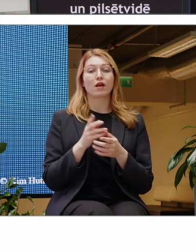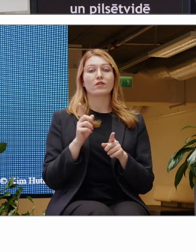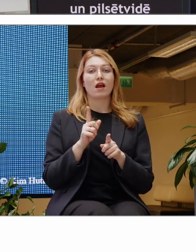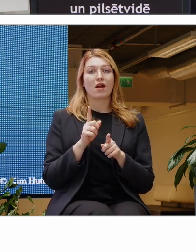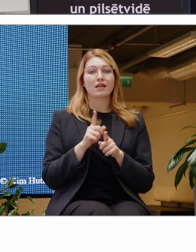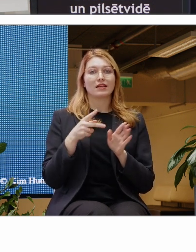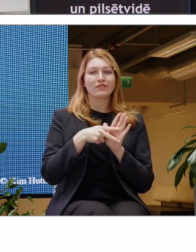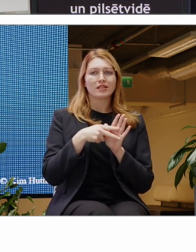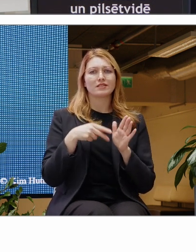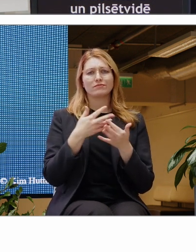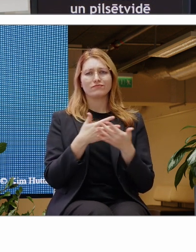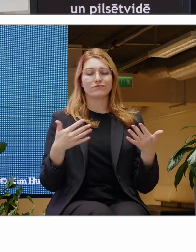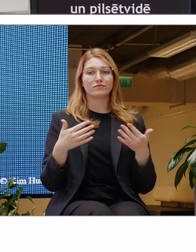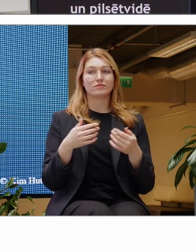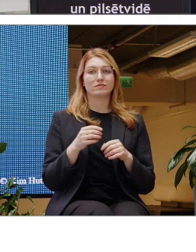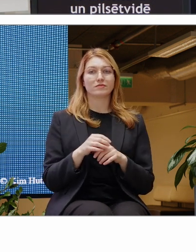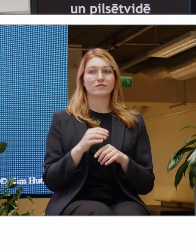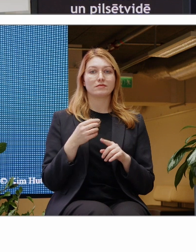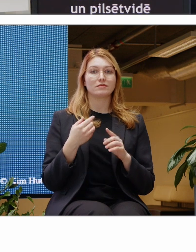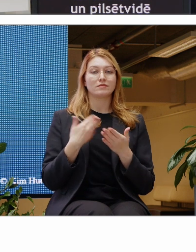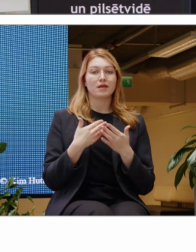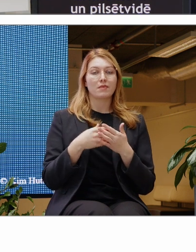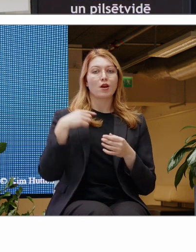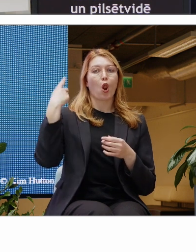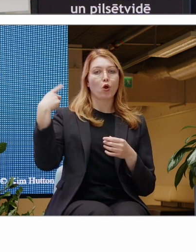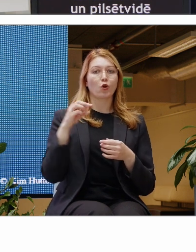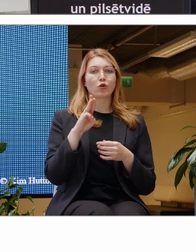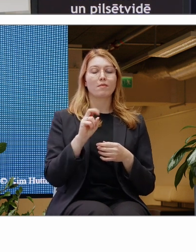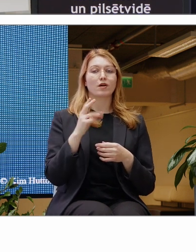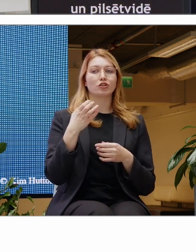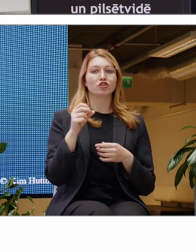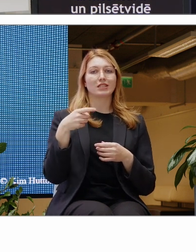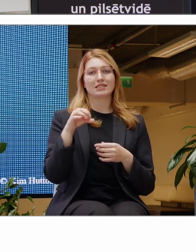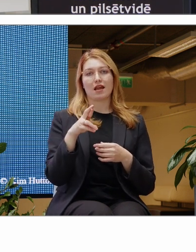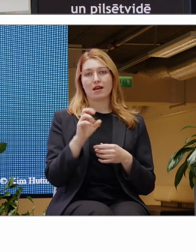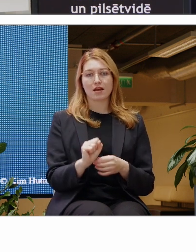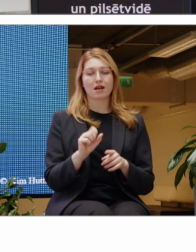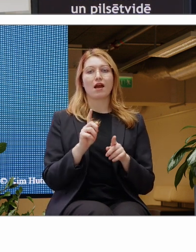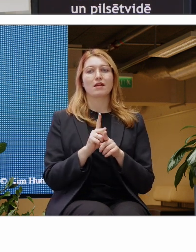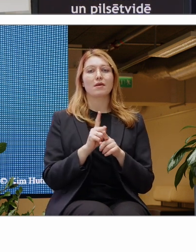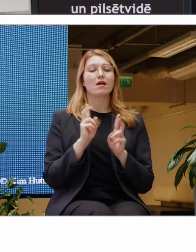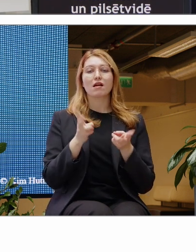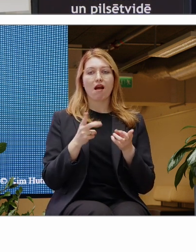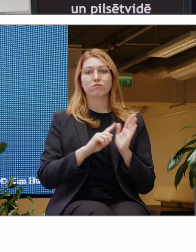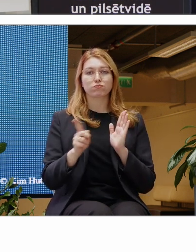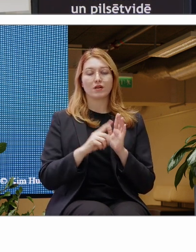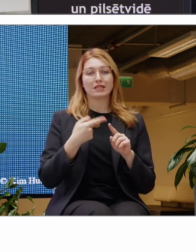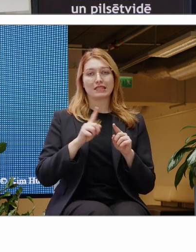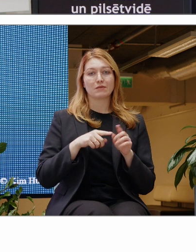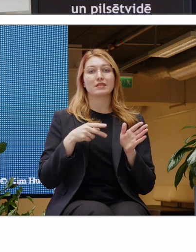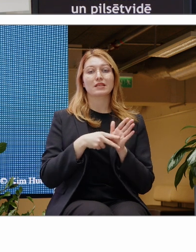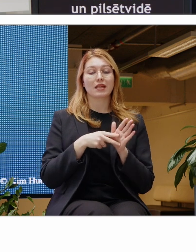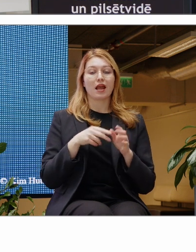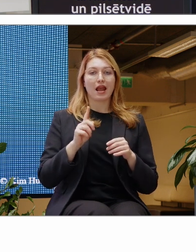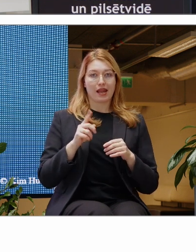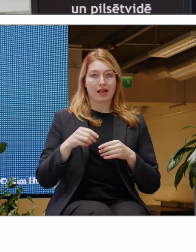trains, and so we were going to do HS2 from London to Manchester. That scheme has now been scrapped, but because the trains don't tilt, the gap